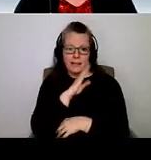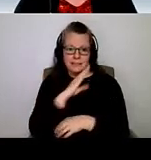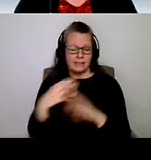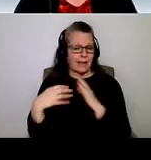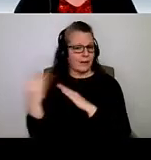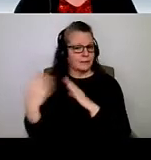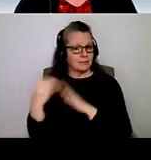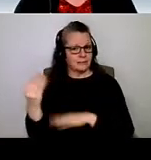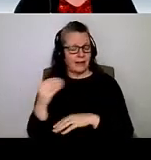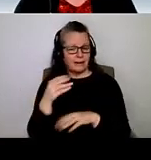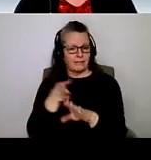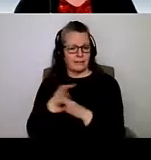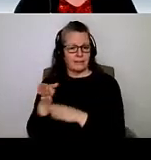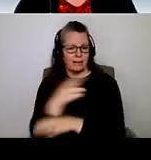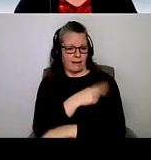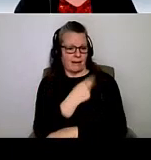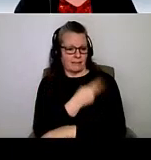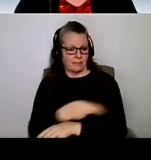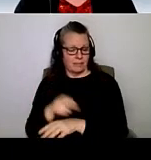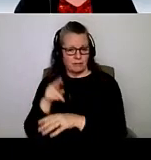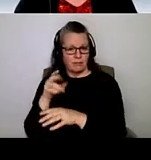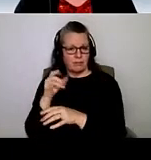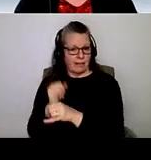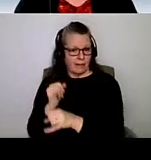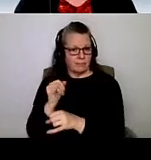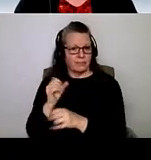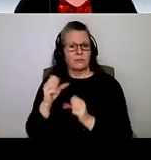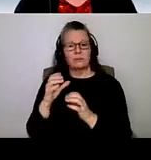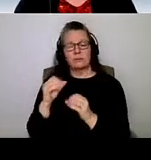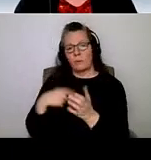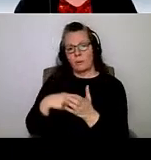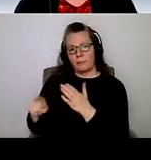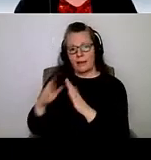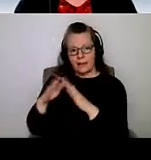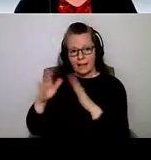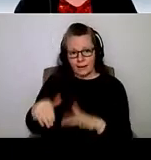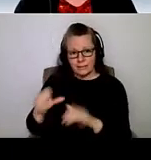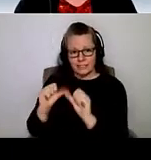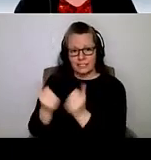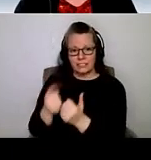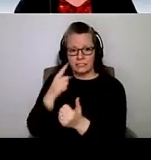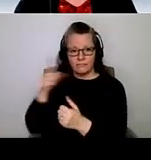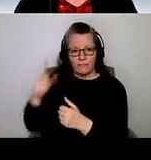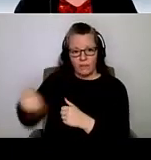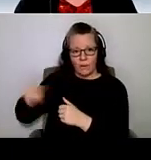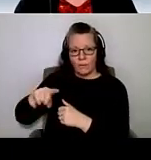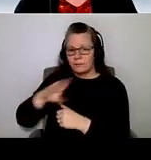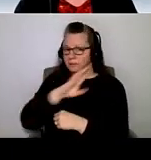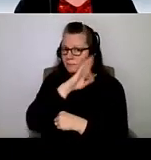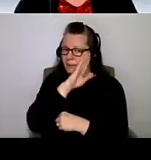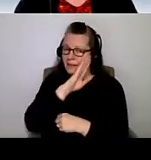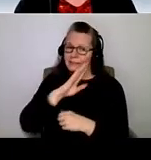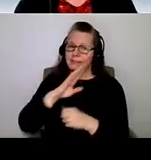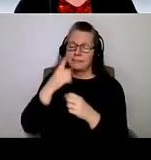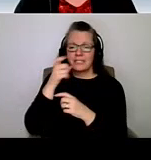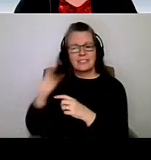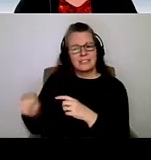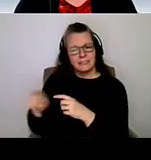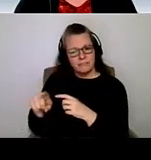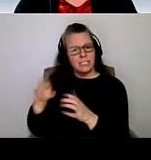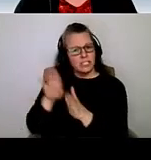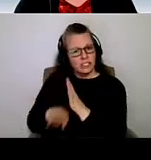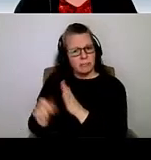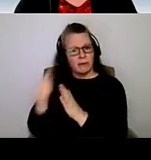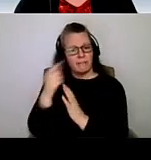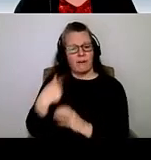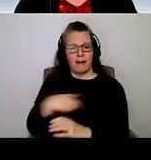campus. And so we're paying housing agencies for those beds because it is cheaper for us to pay for the